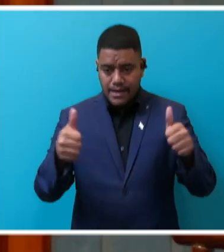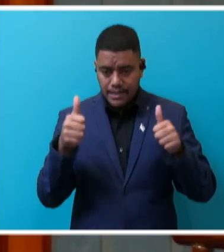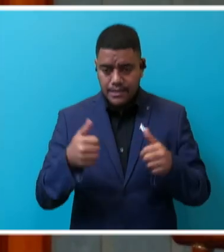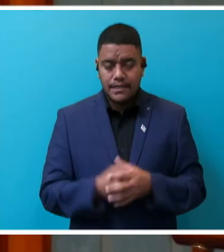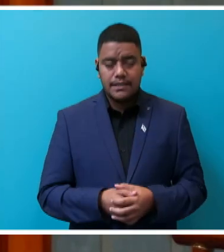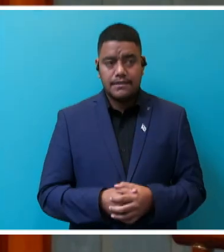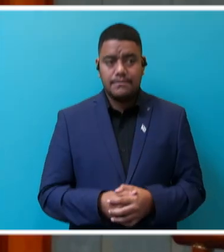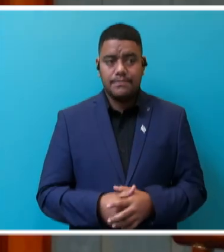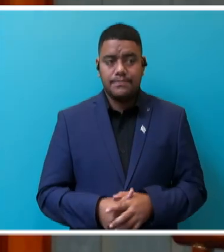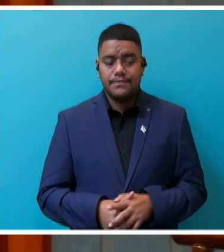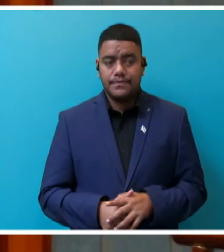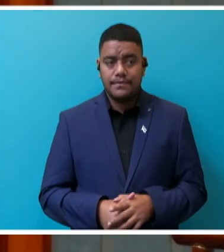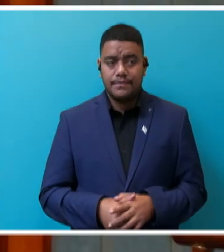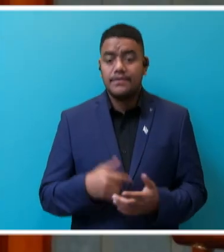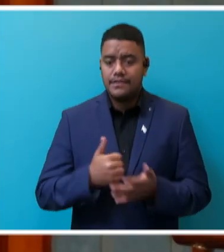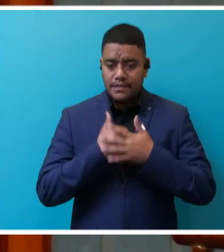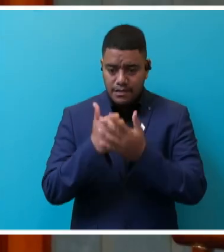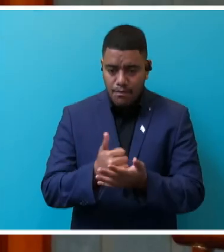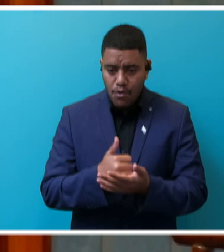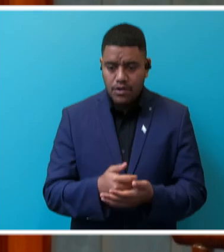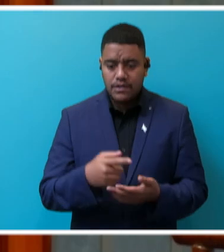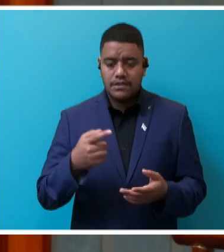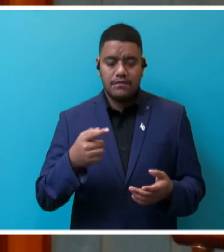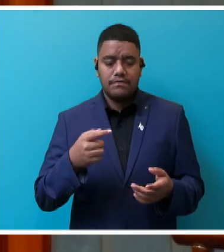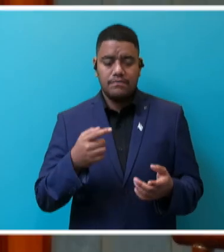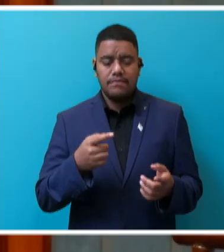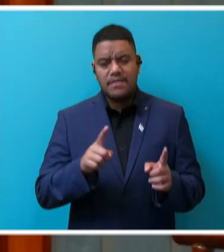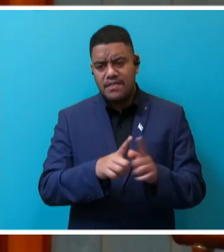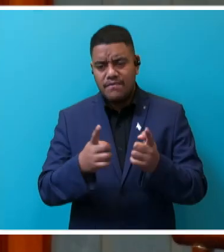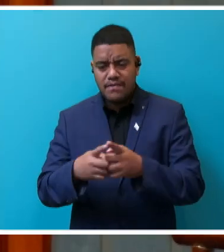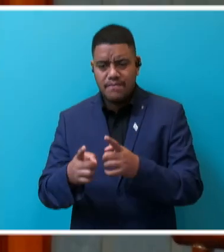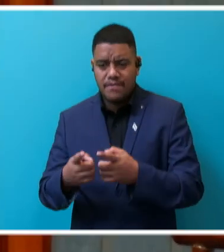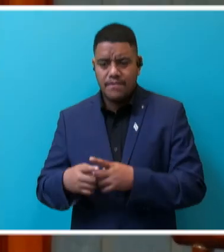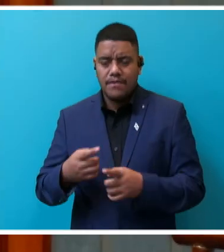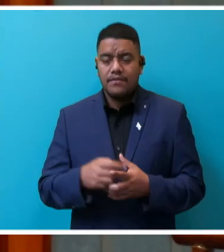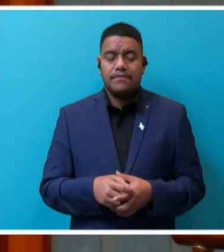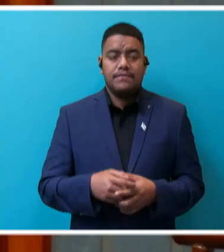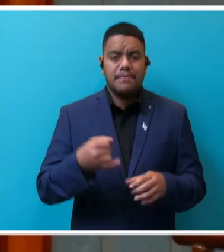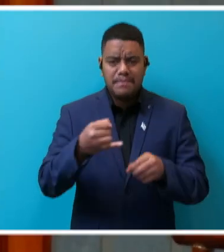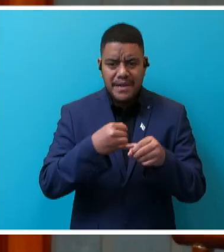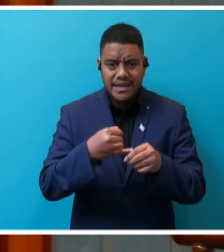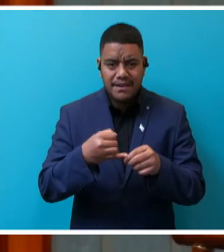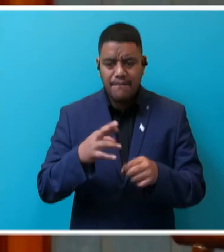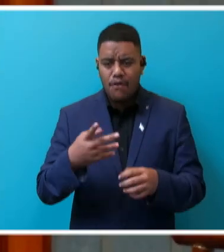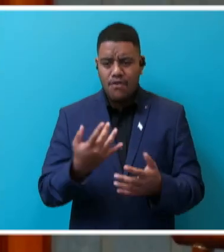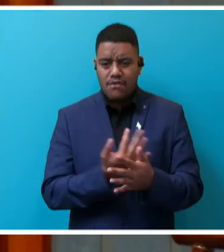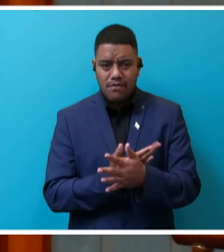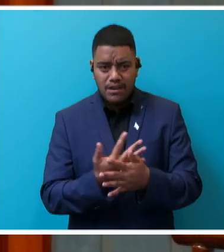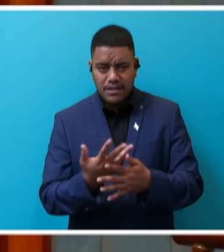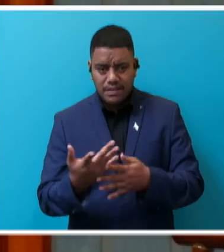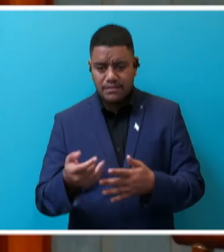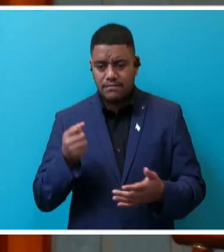rural enterprise support, including fertilizer and equipment subsidies and cooperative grants.